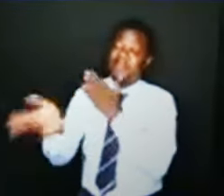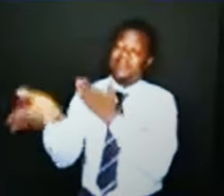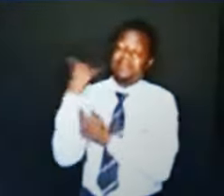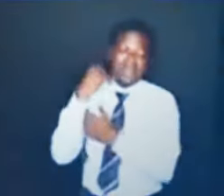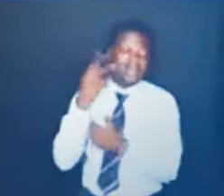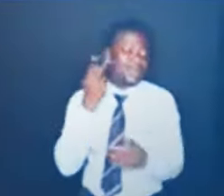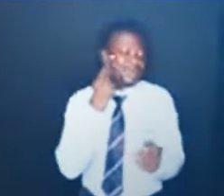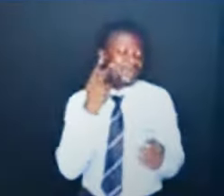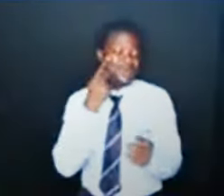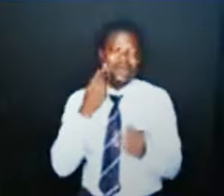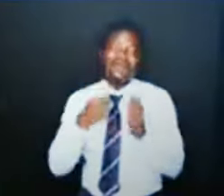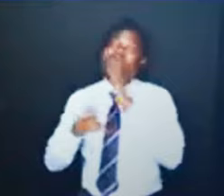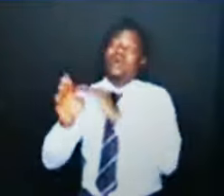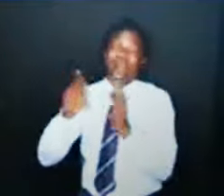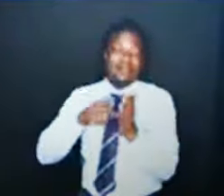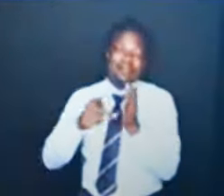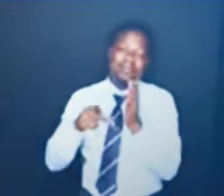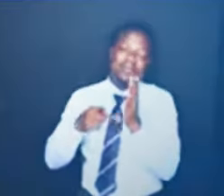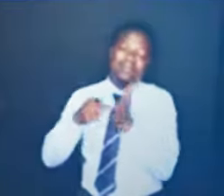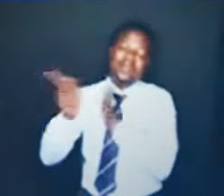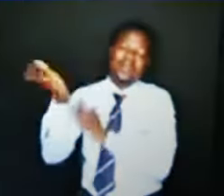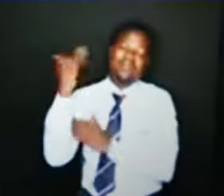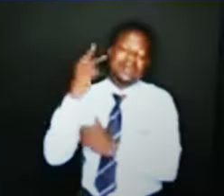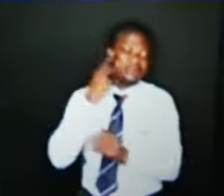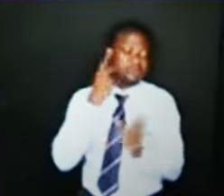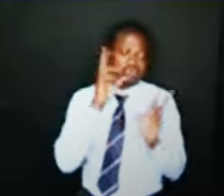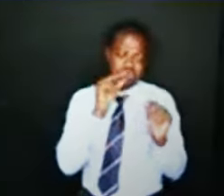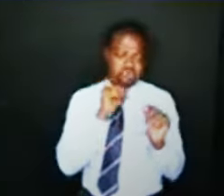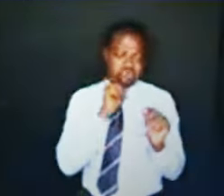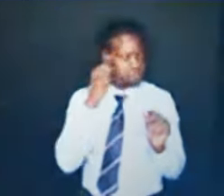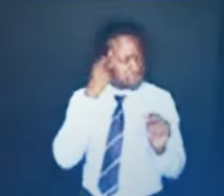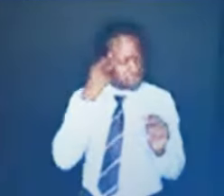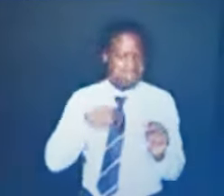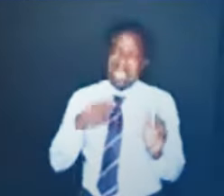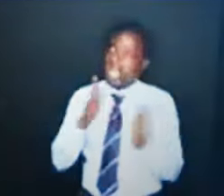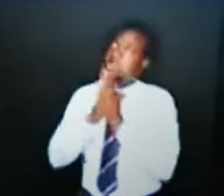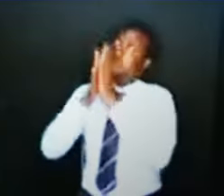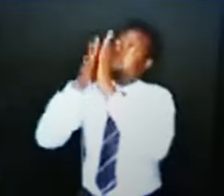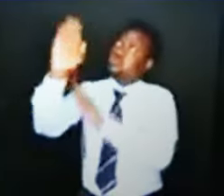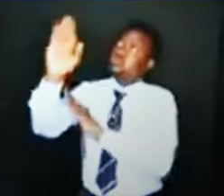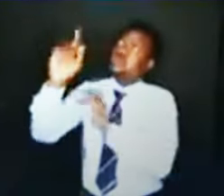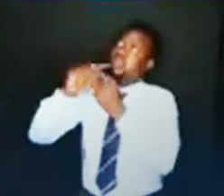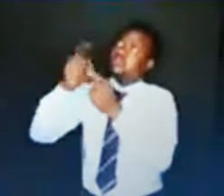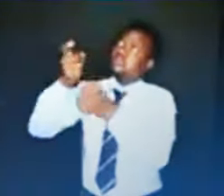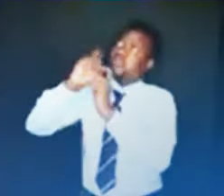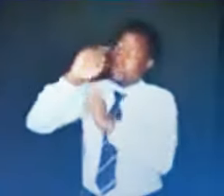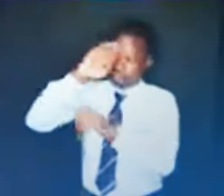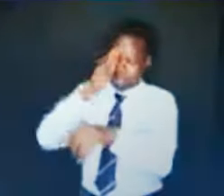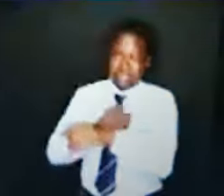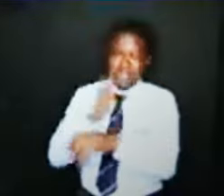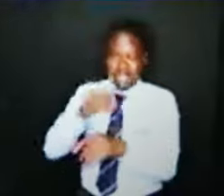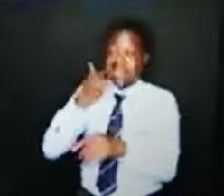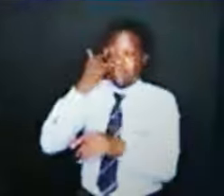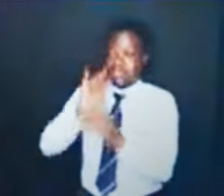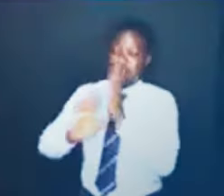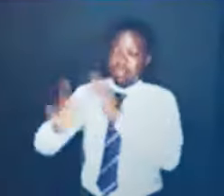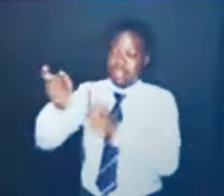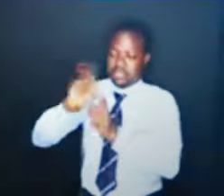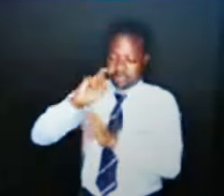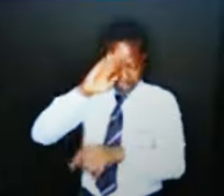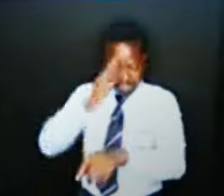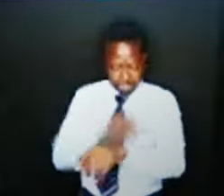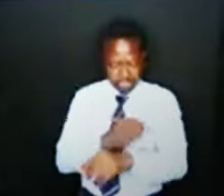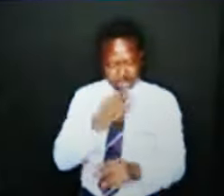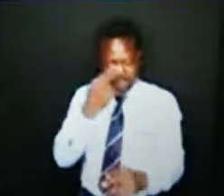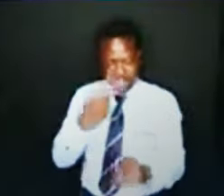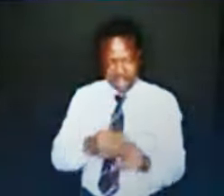And yes, Mr. Rade said, "Untia Penina ka." I asked God for him. Mr. Rade, so onfa obabenino amame. God has given me this boy. Na